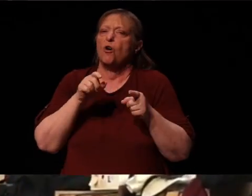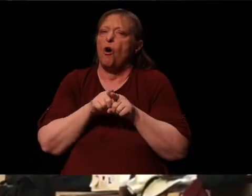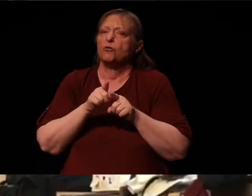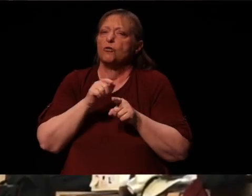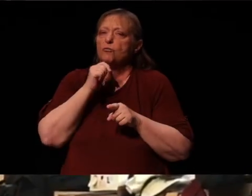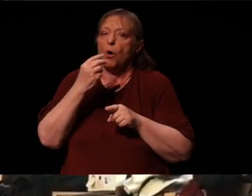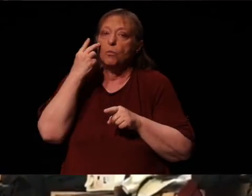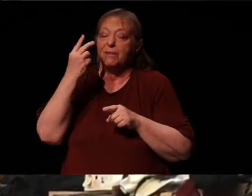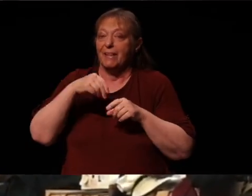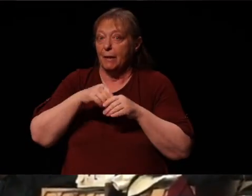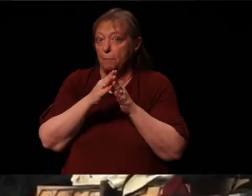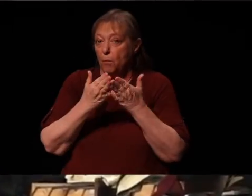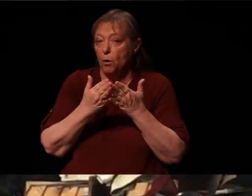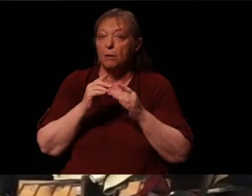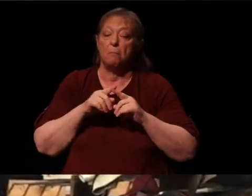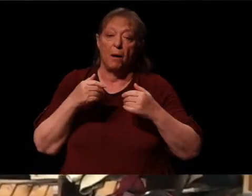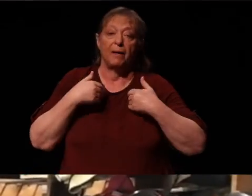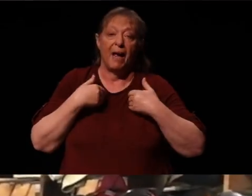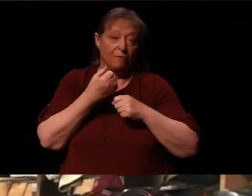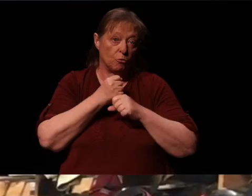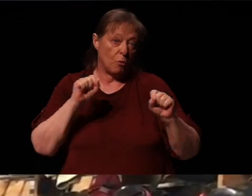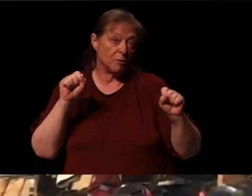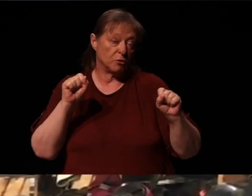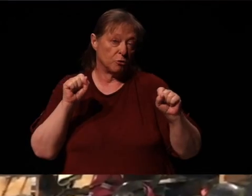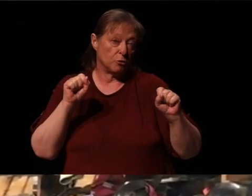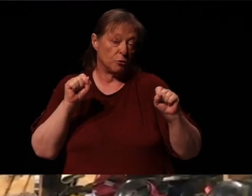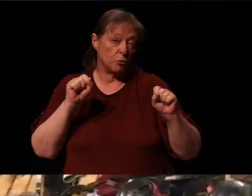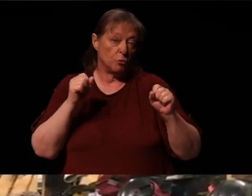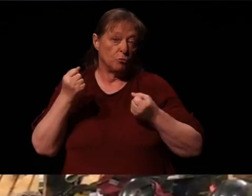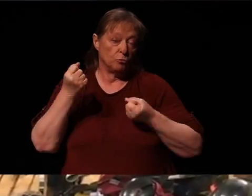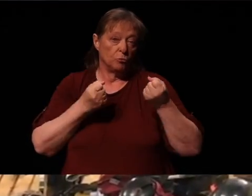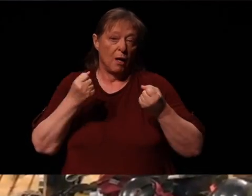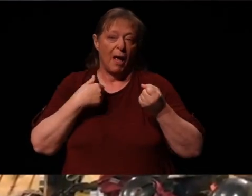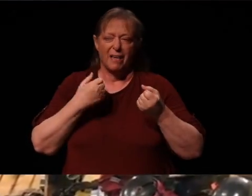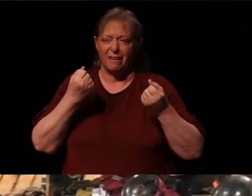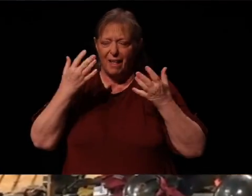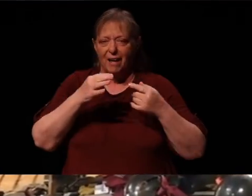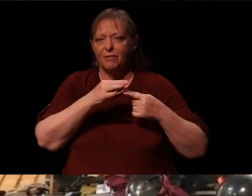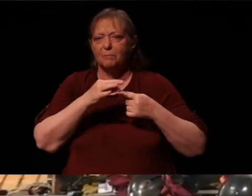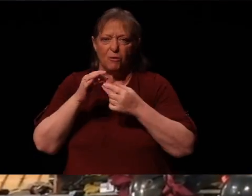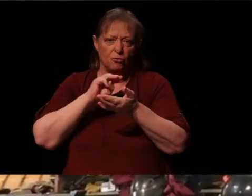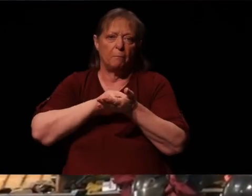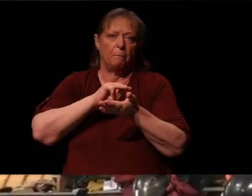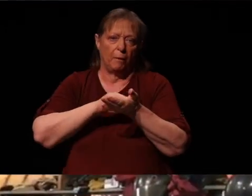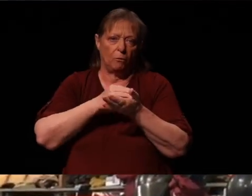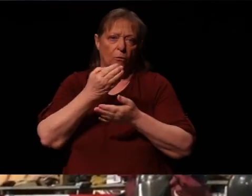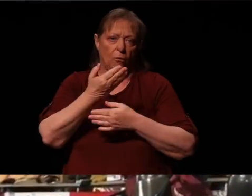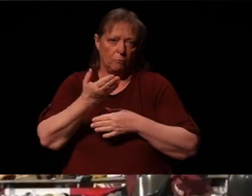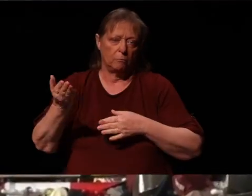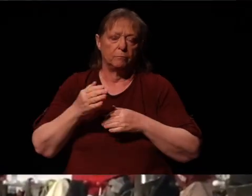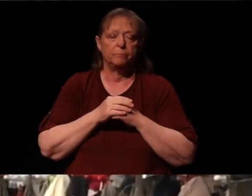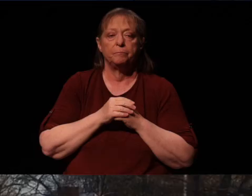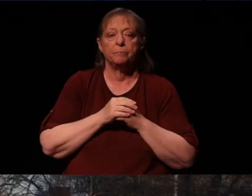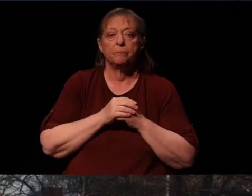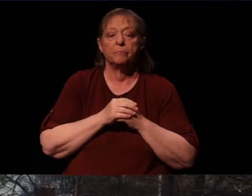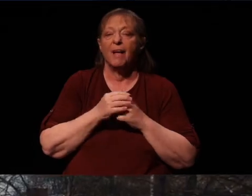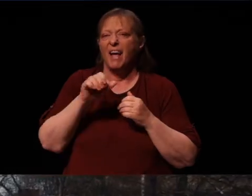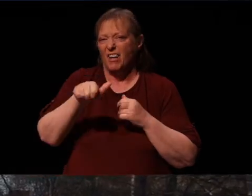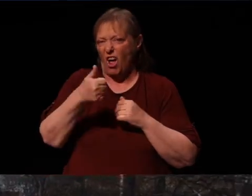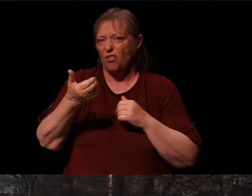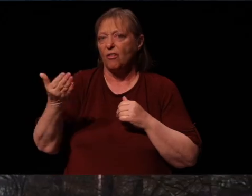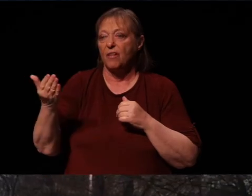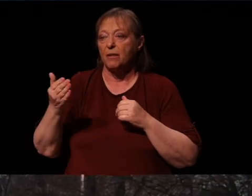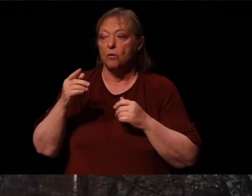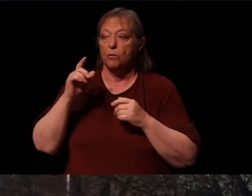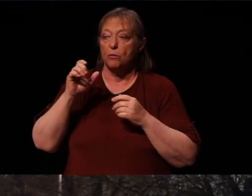shown in this book is a lot of times they have a rescue squad which carries a lot of specialized equipment. And they have a